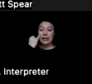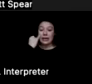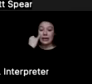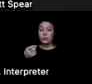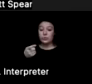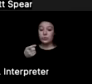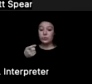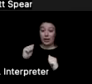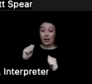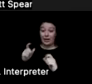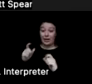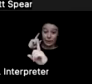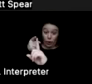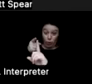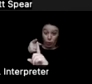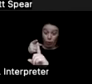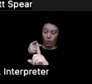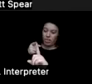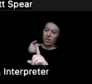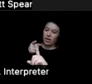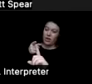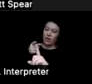of time,